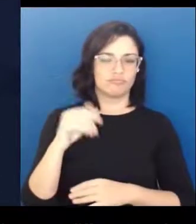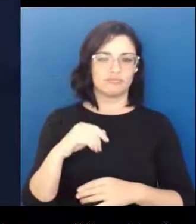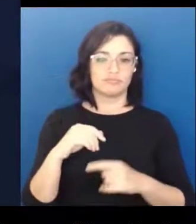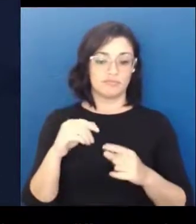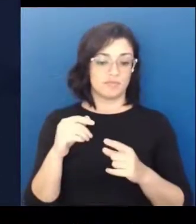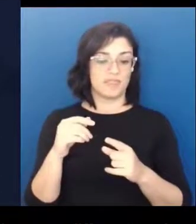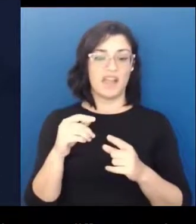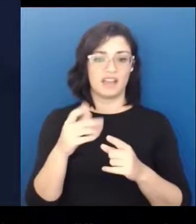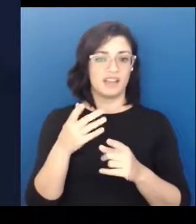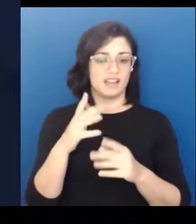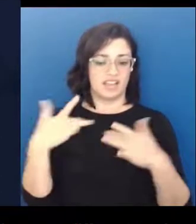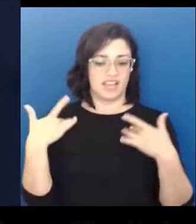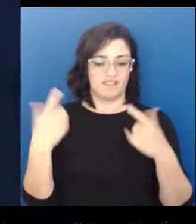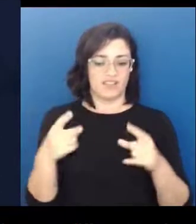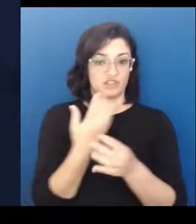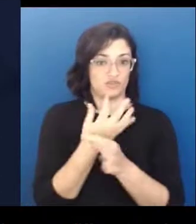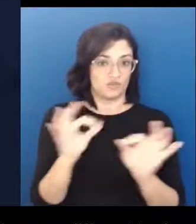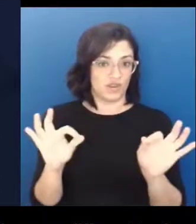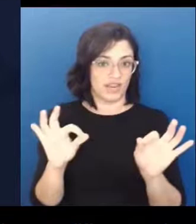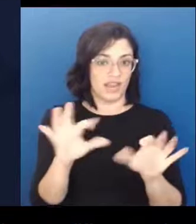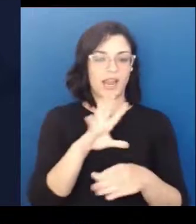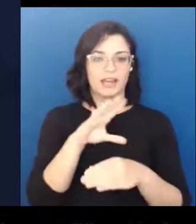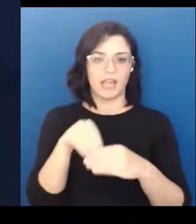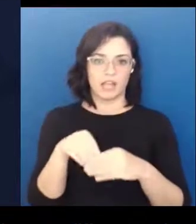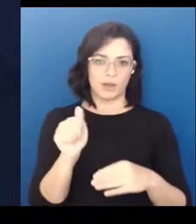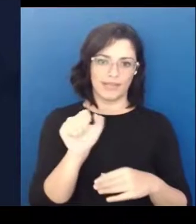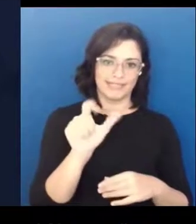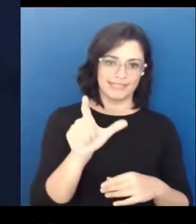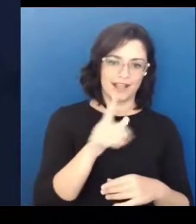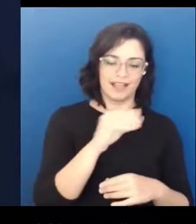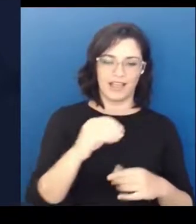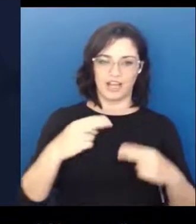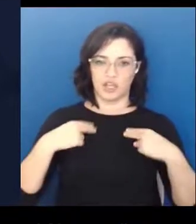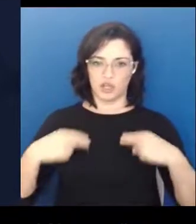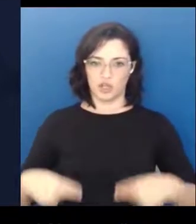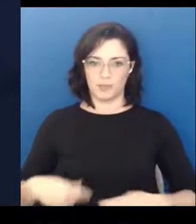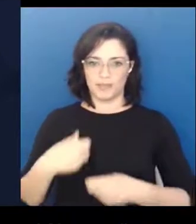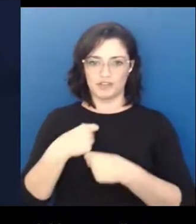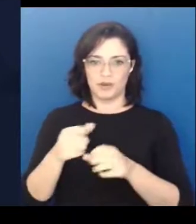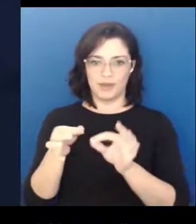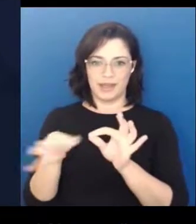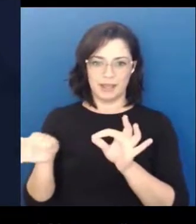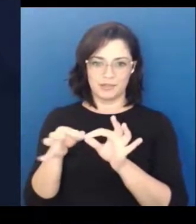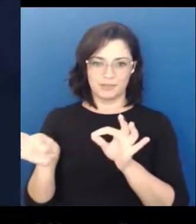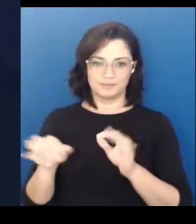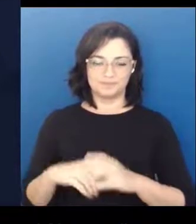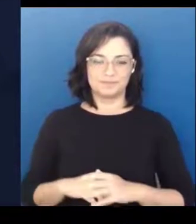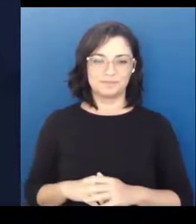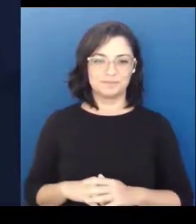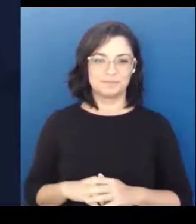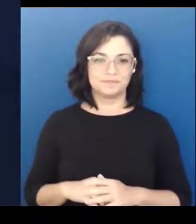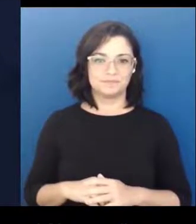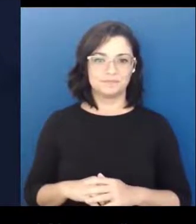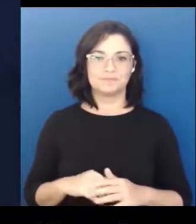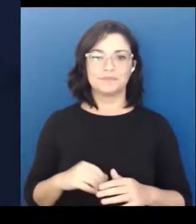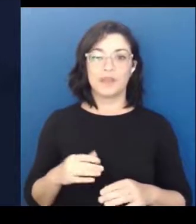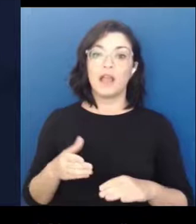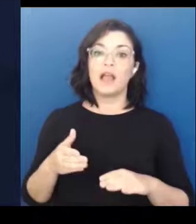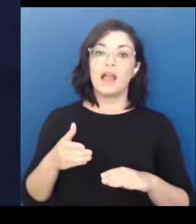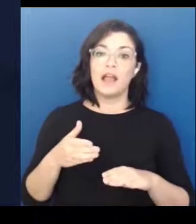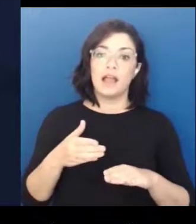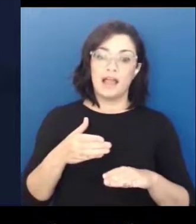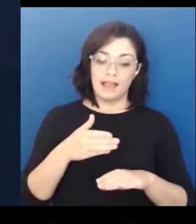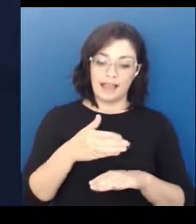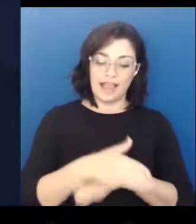as well as human-generated captioning. Upon completion of our post-production captions, we then upload them to our YouTube